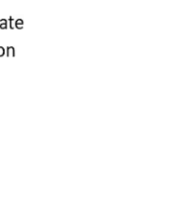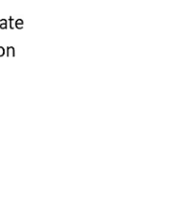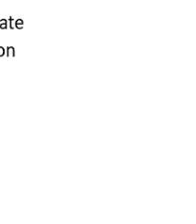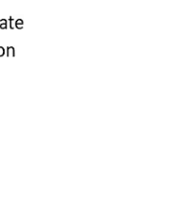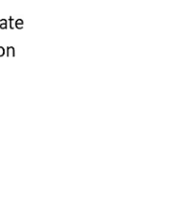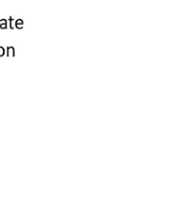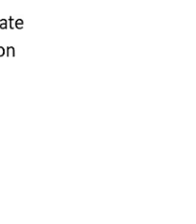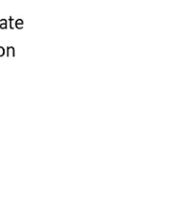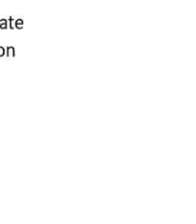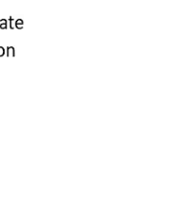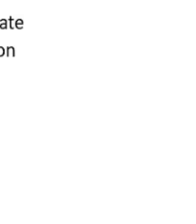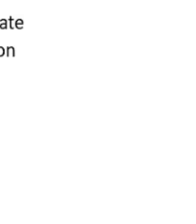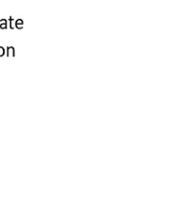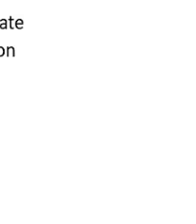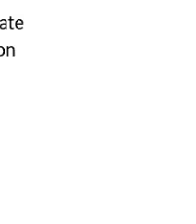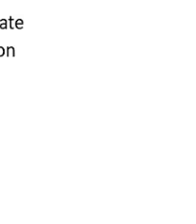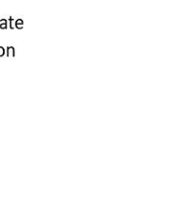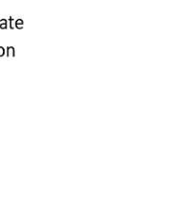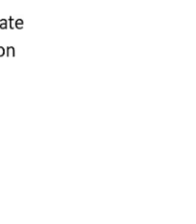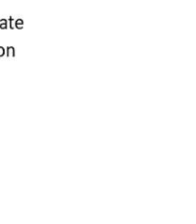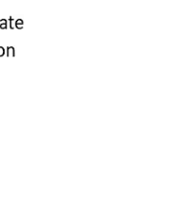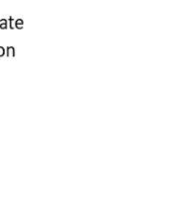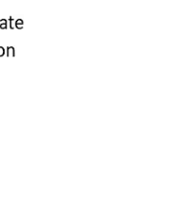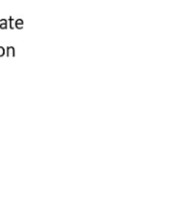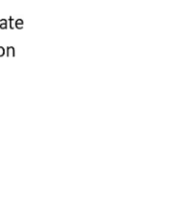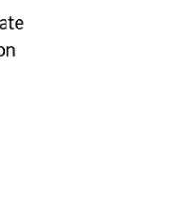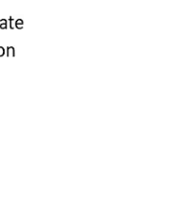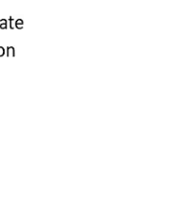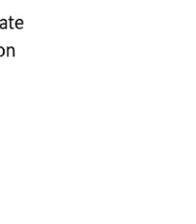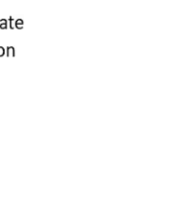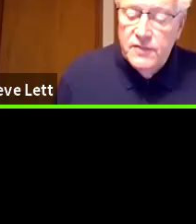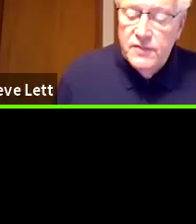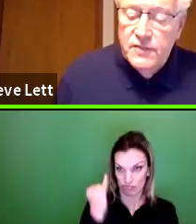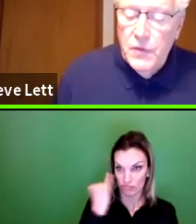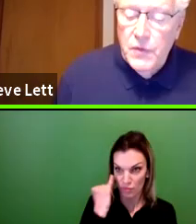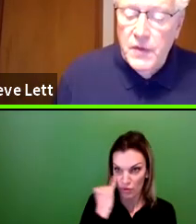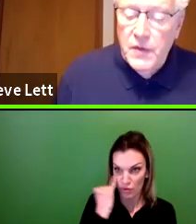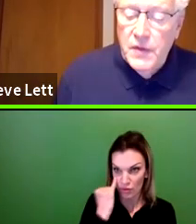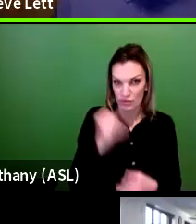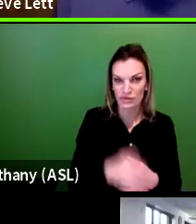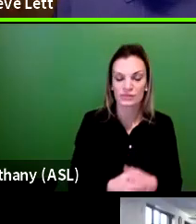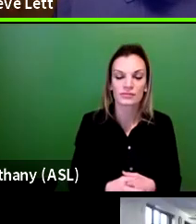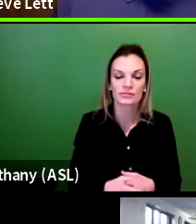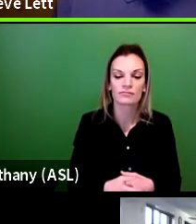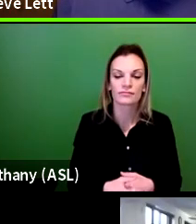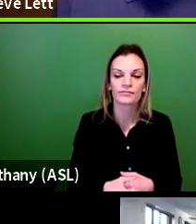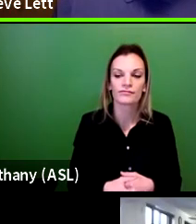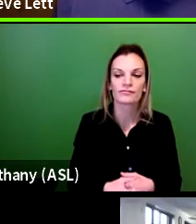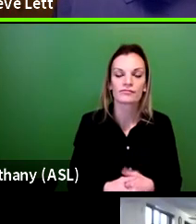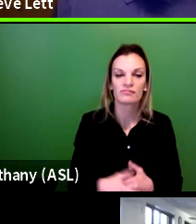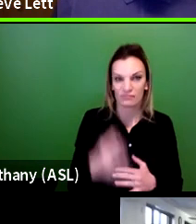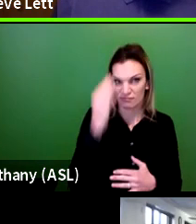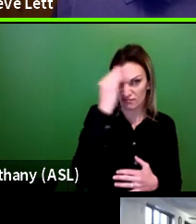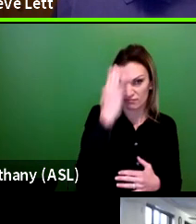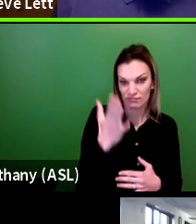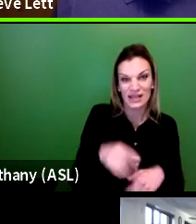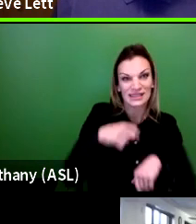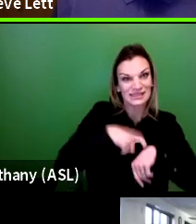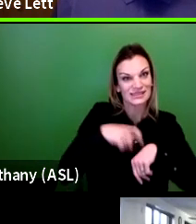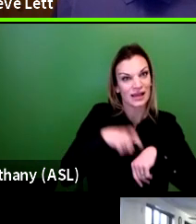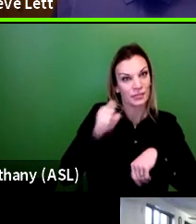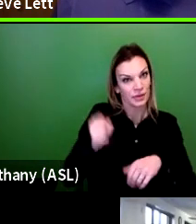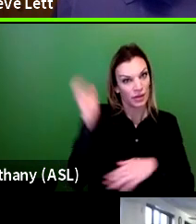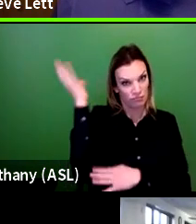those members of the public participating in public comment, please note that you will have no more than 90 seconds to address